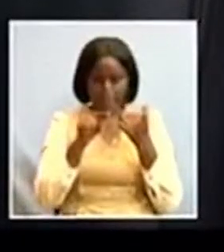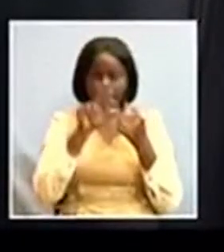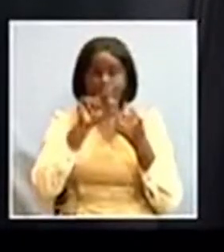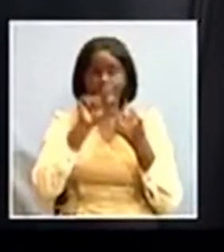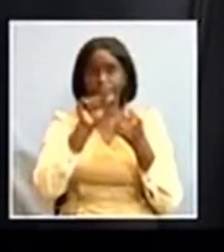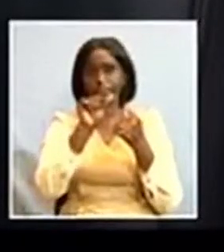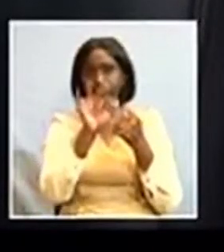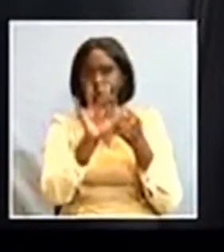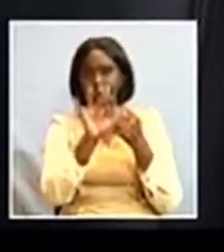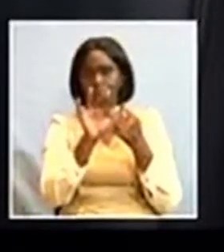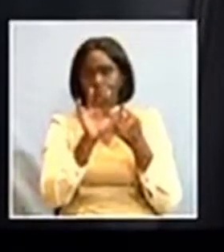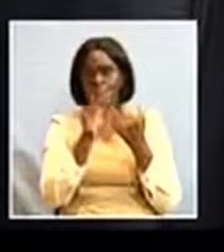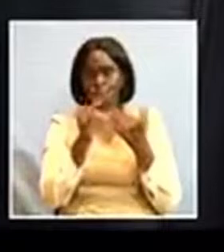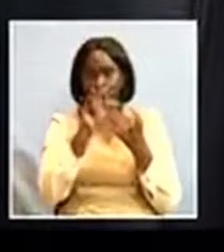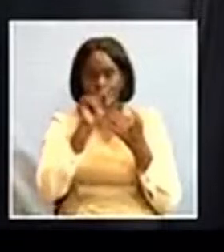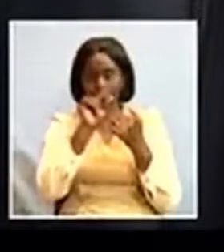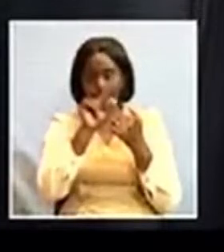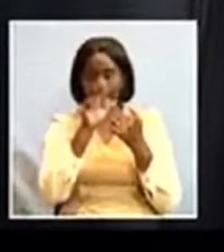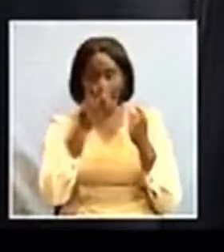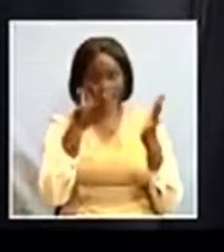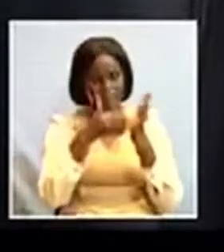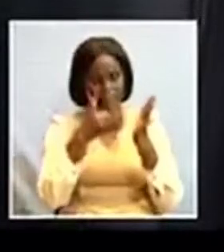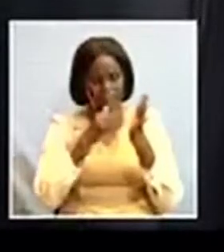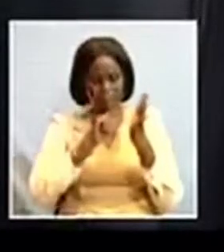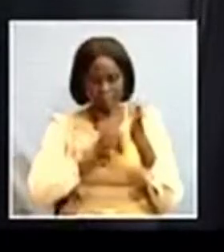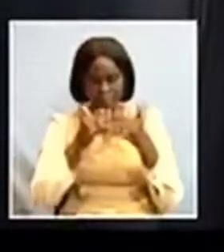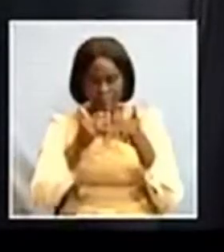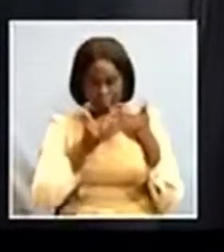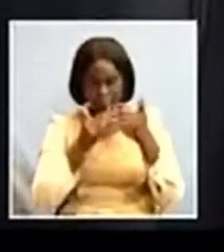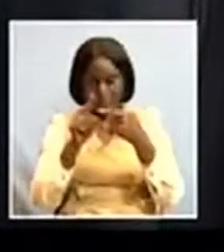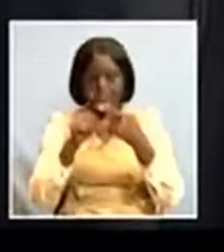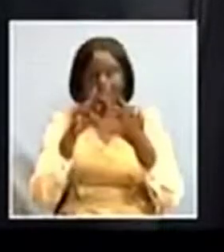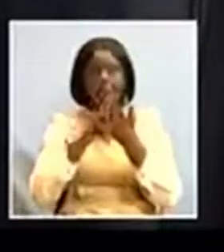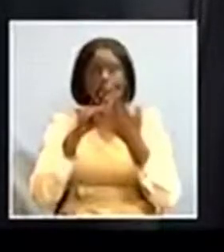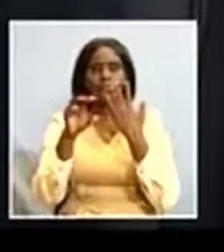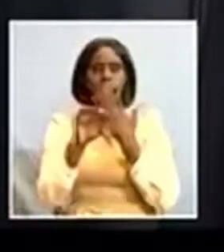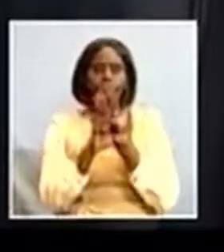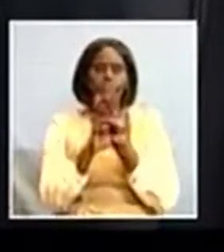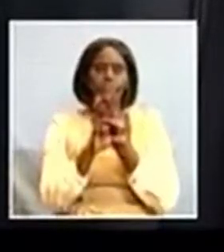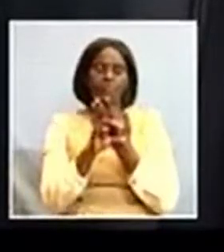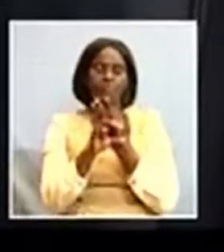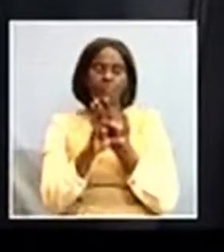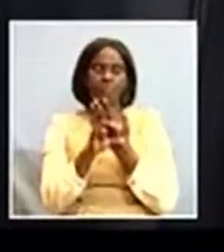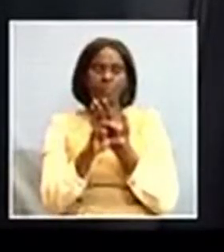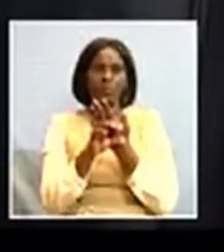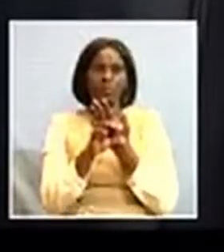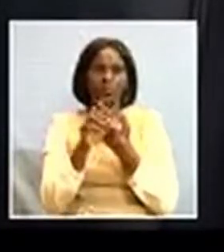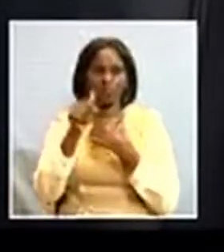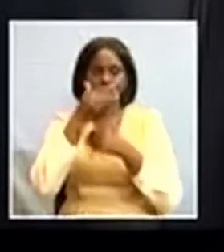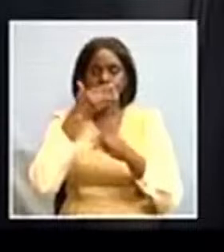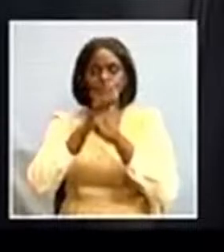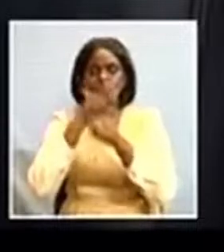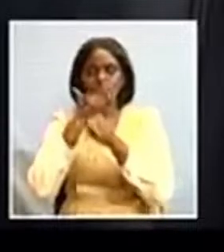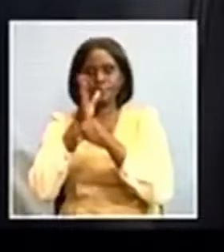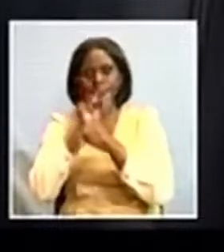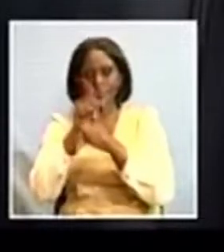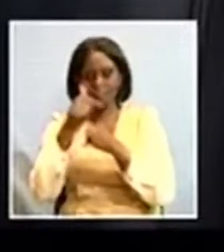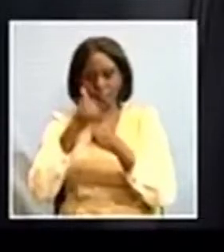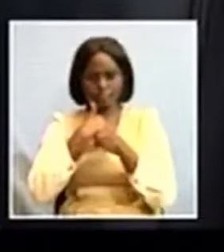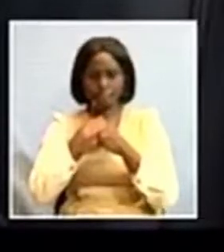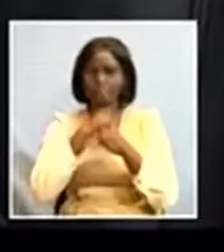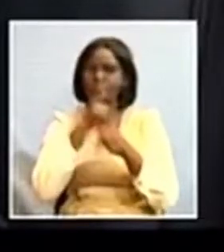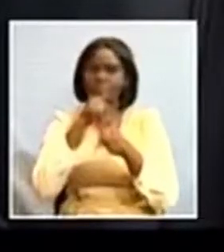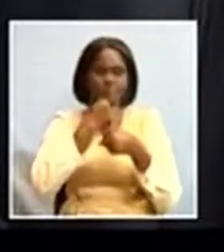2025 February, now we're going to March. You made a commitment, you have not made any